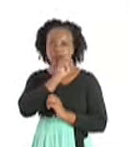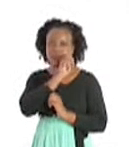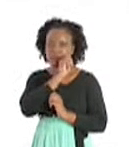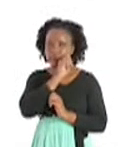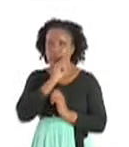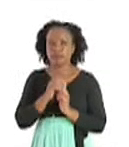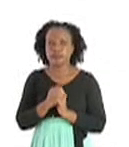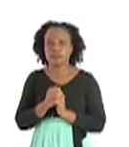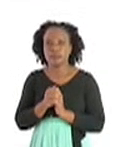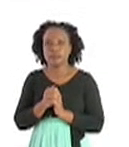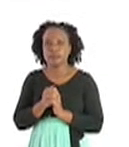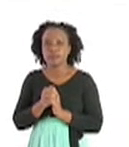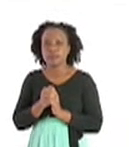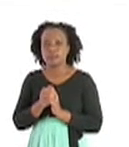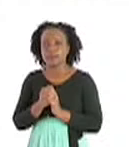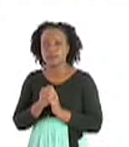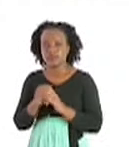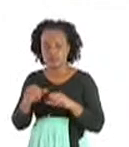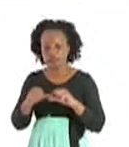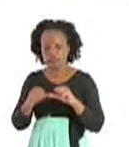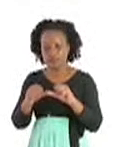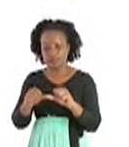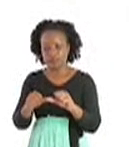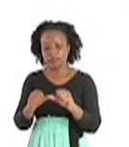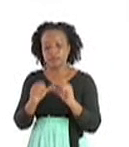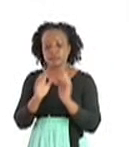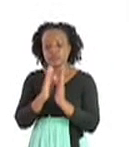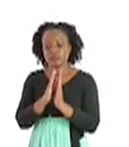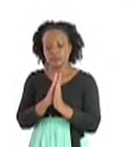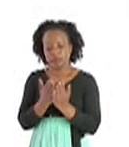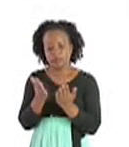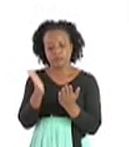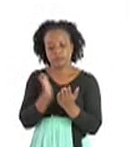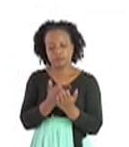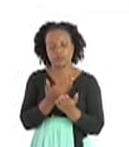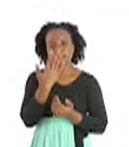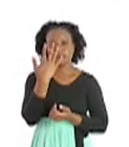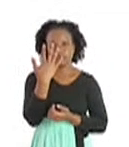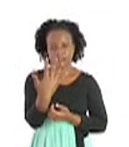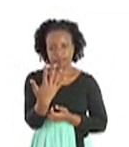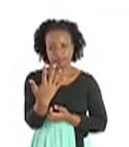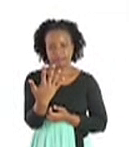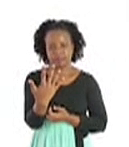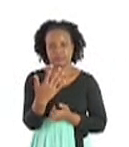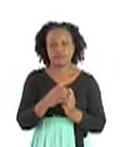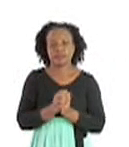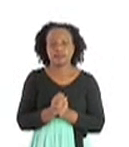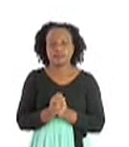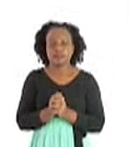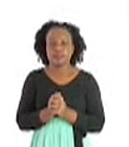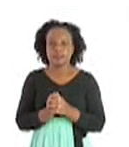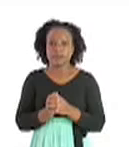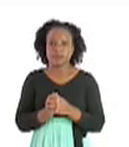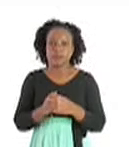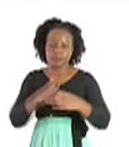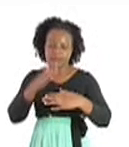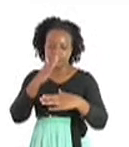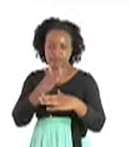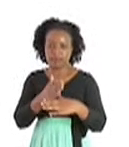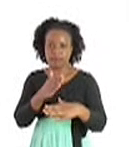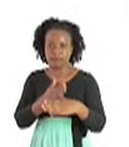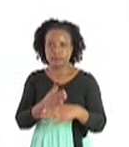Let us move on to page 5. On page 5, you are going to do an